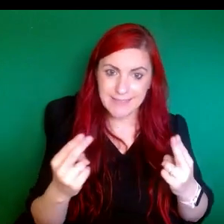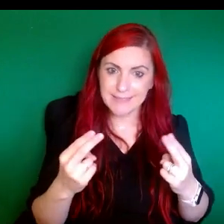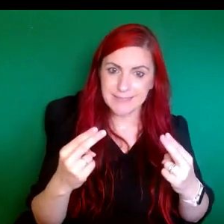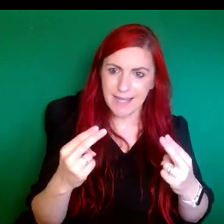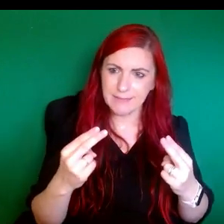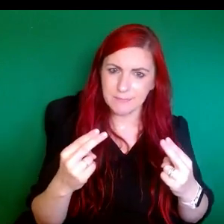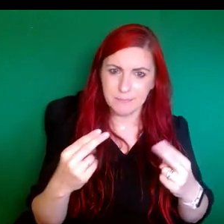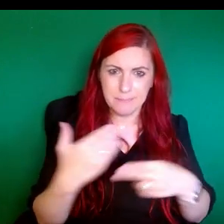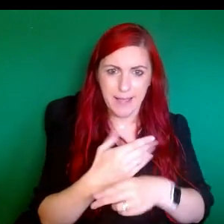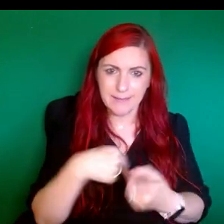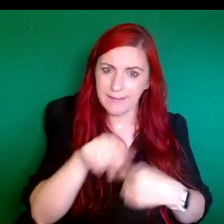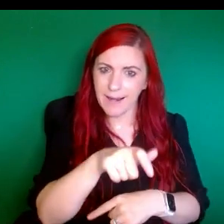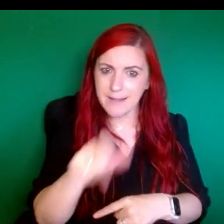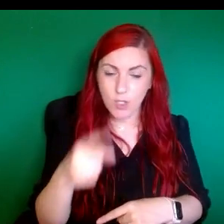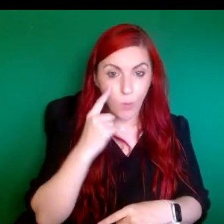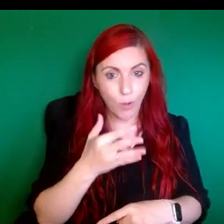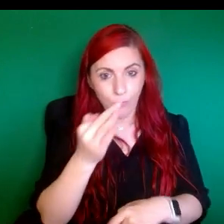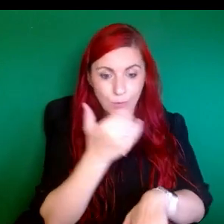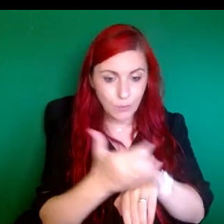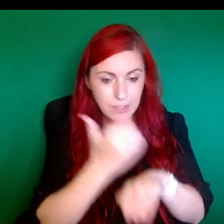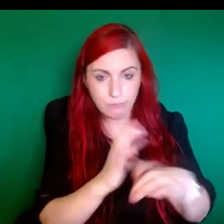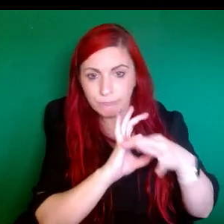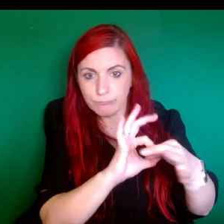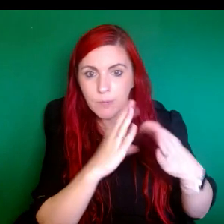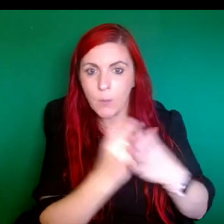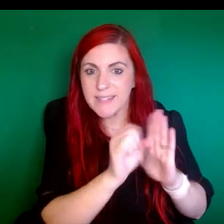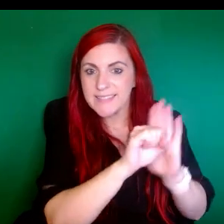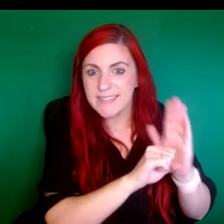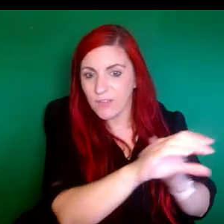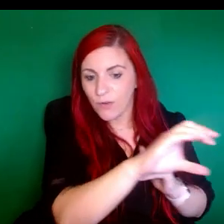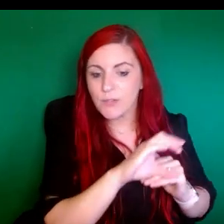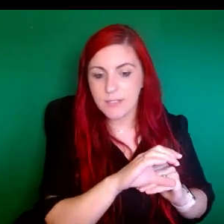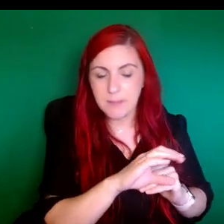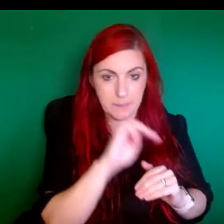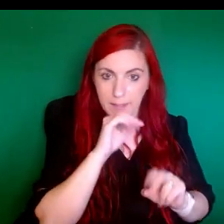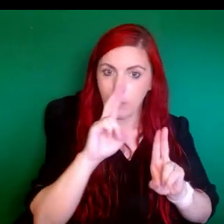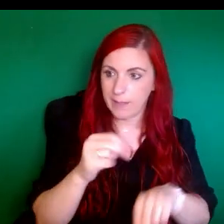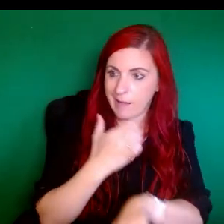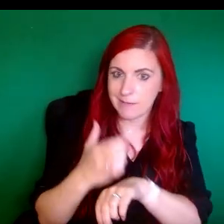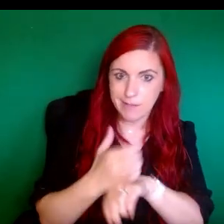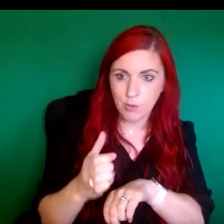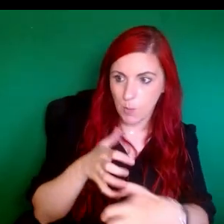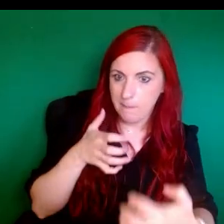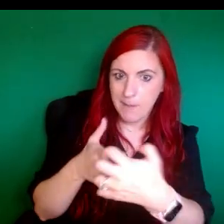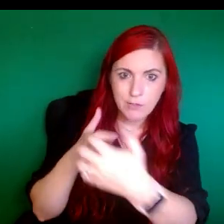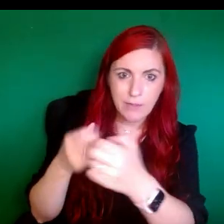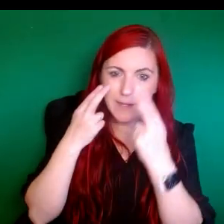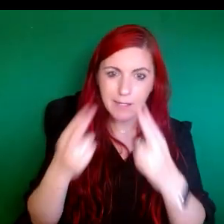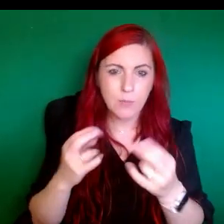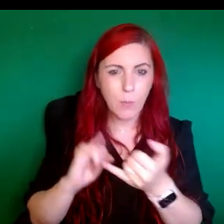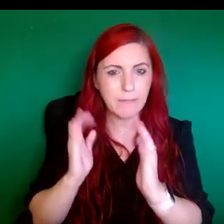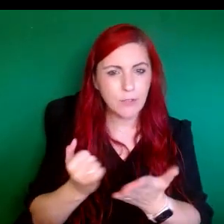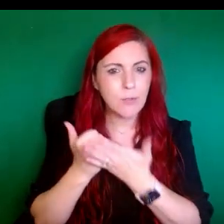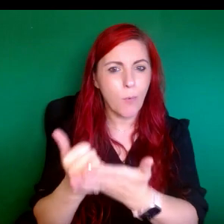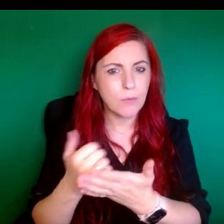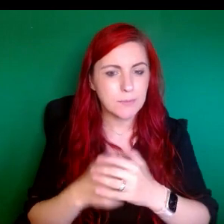continuous engagement with our state funders so we can continue to meet the needs of those we support in the community. We also want to express our